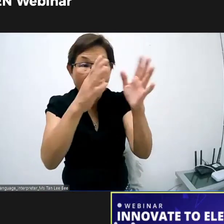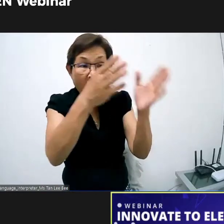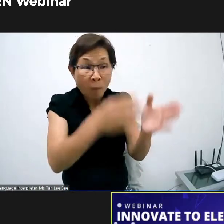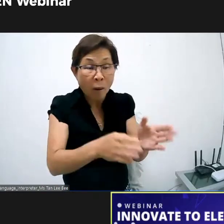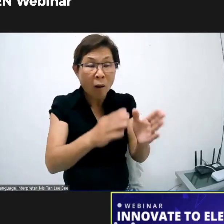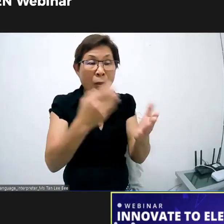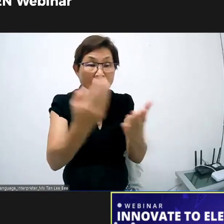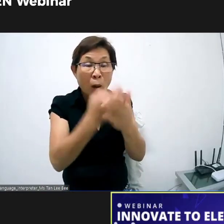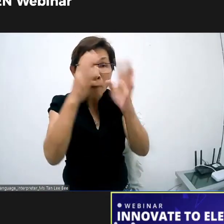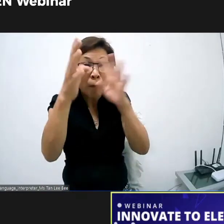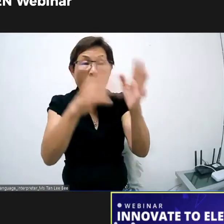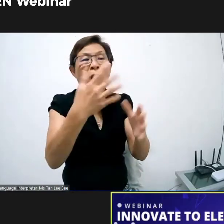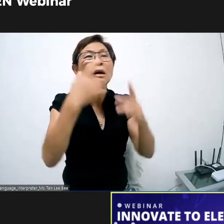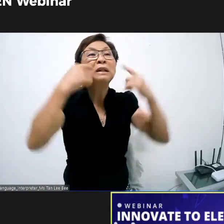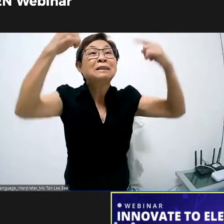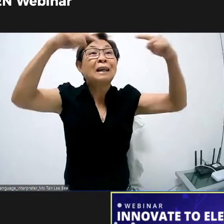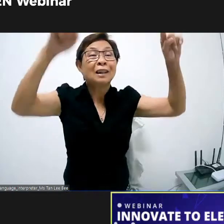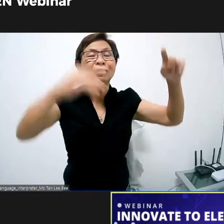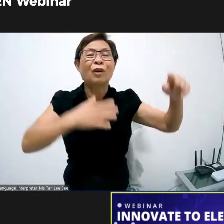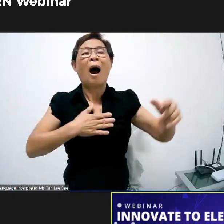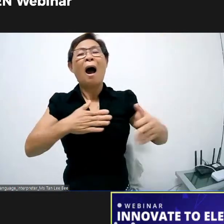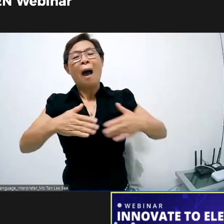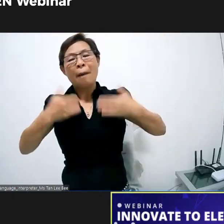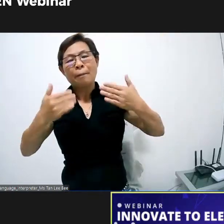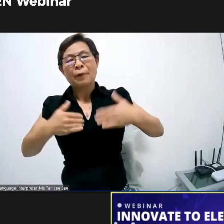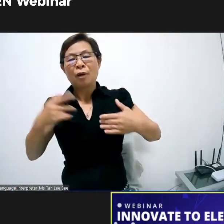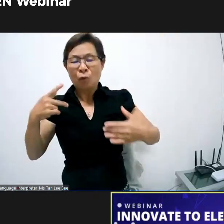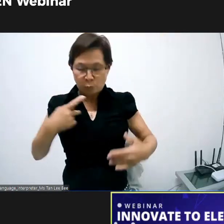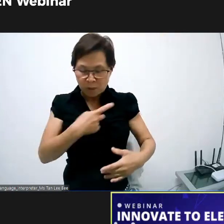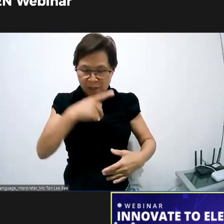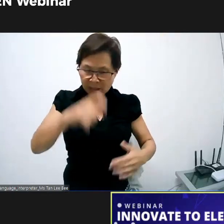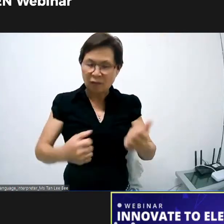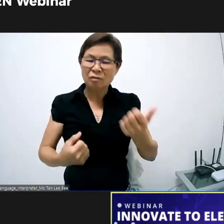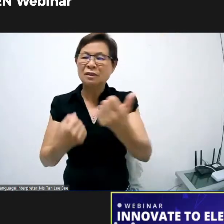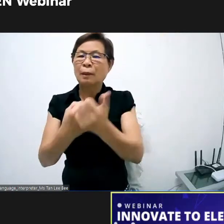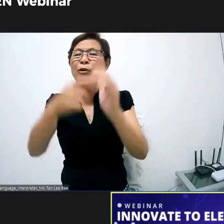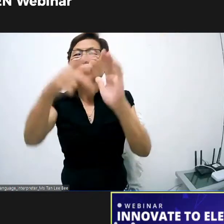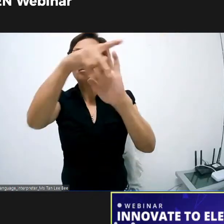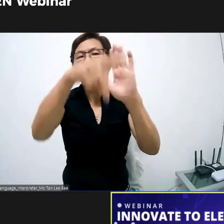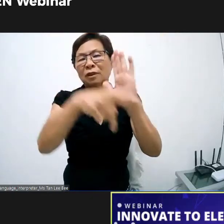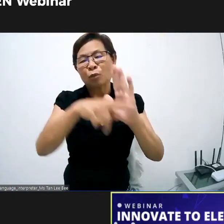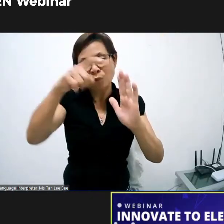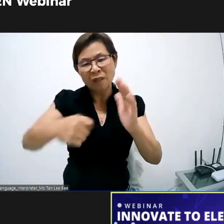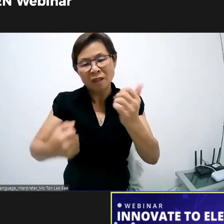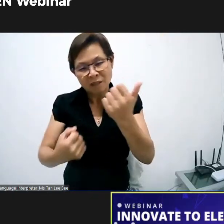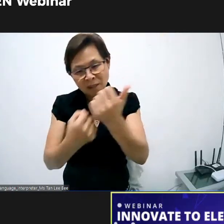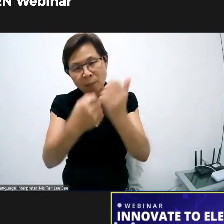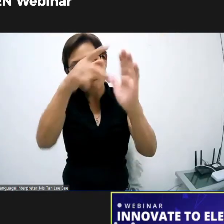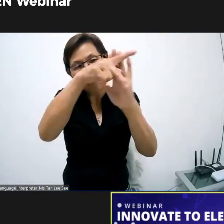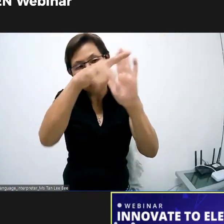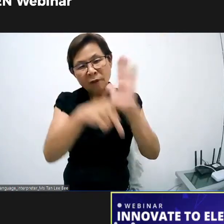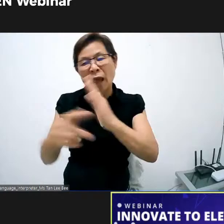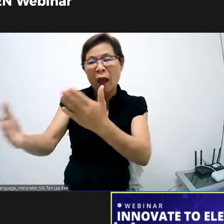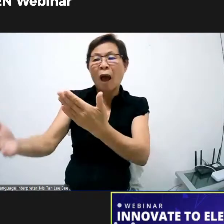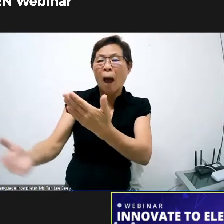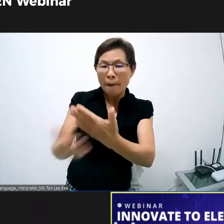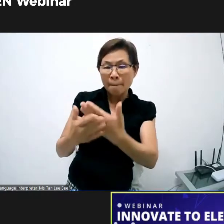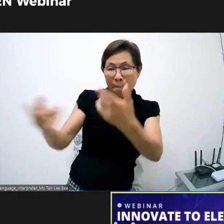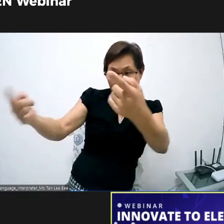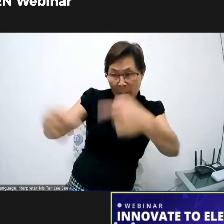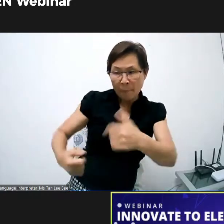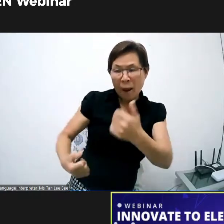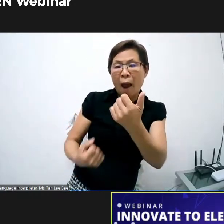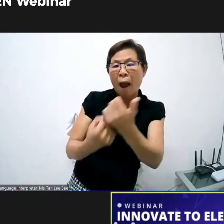overcome that kind of situation, we have to have a supporting policies that can help back. Not all the innovators